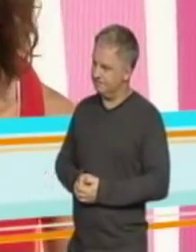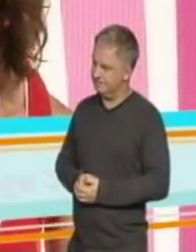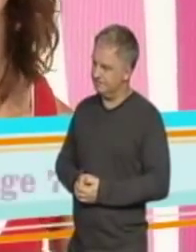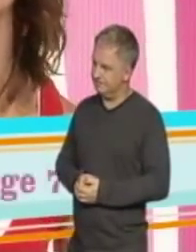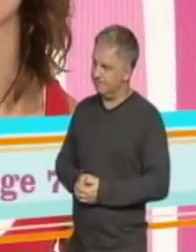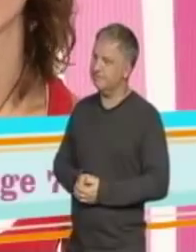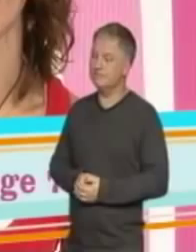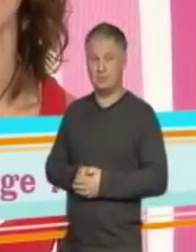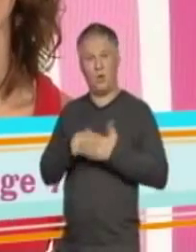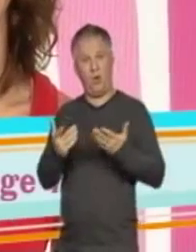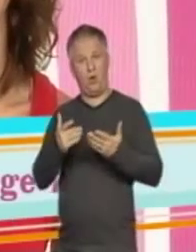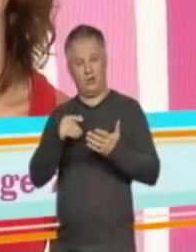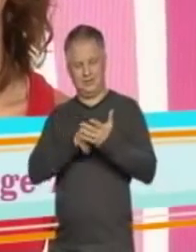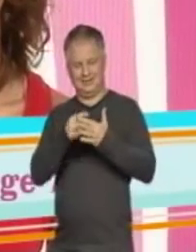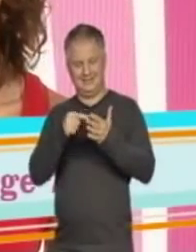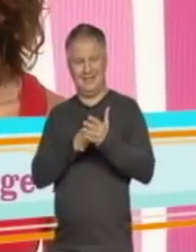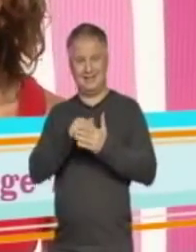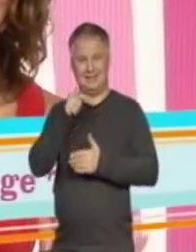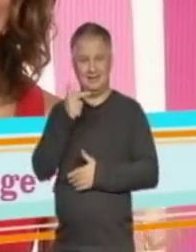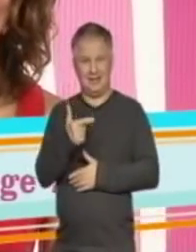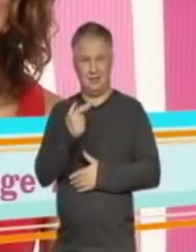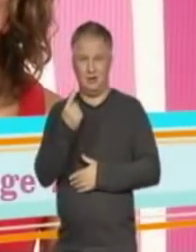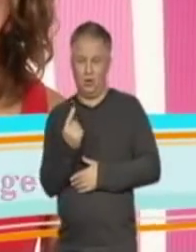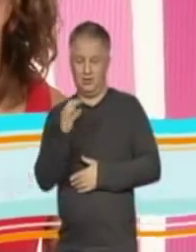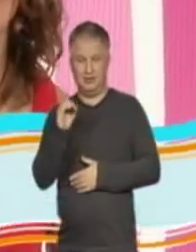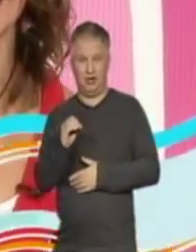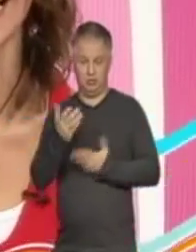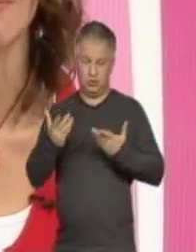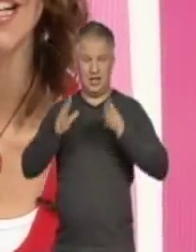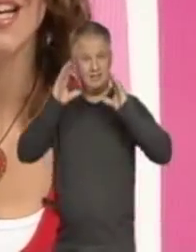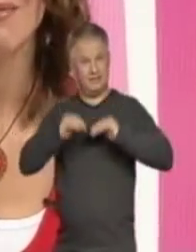skyone.co.uk/taste, or to Sky Text page 710. That's it for today. Please